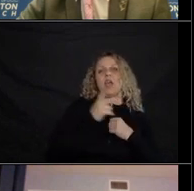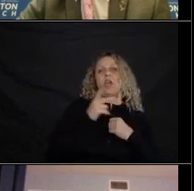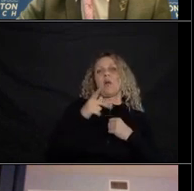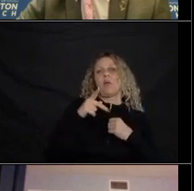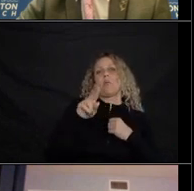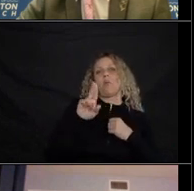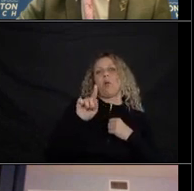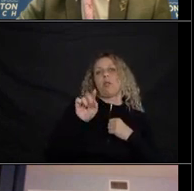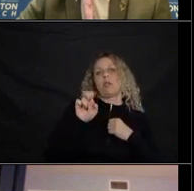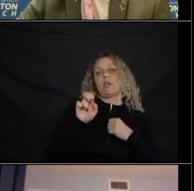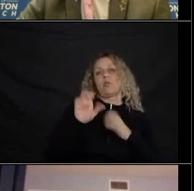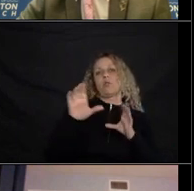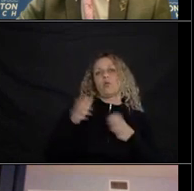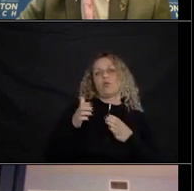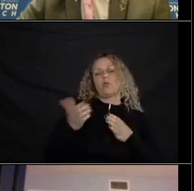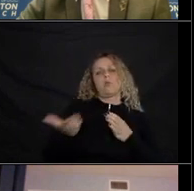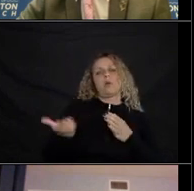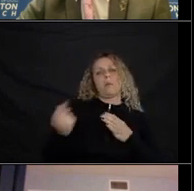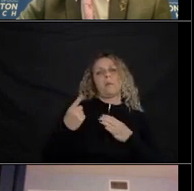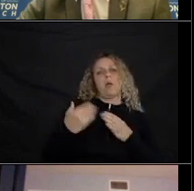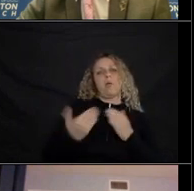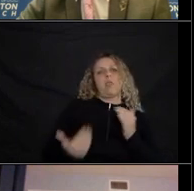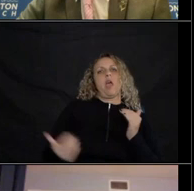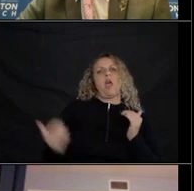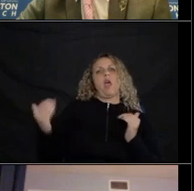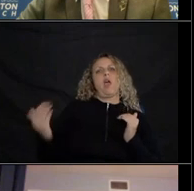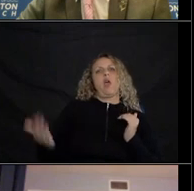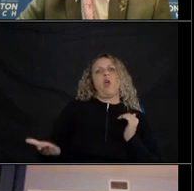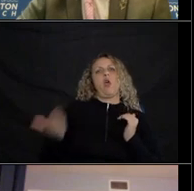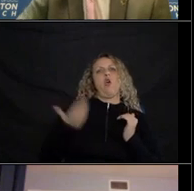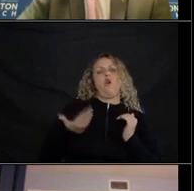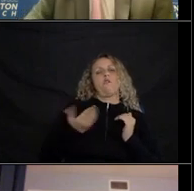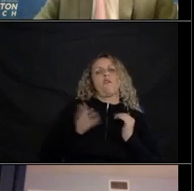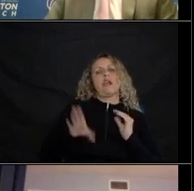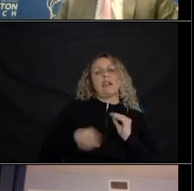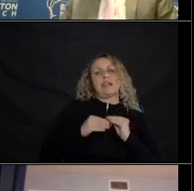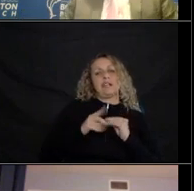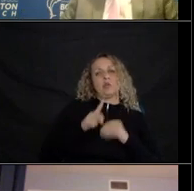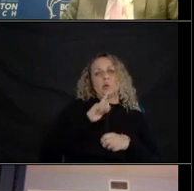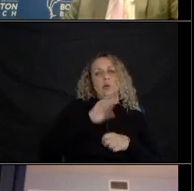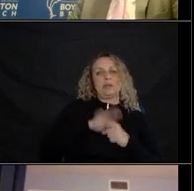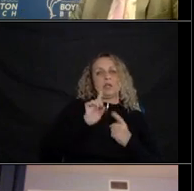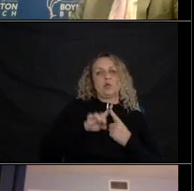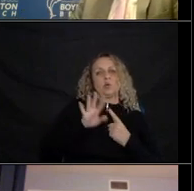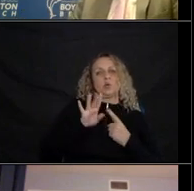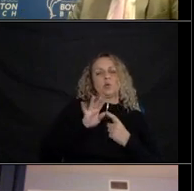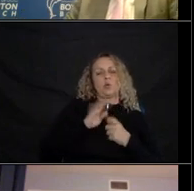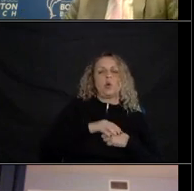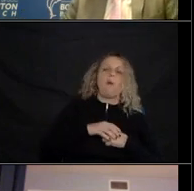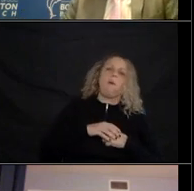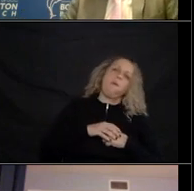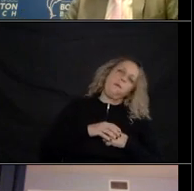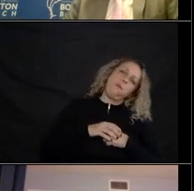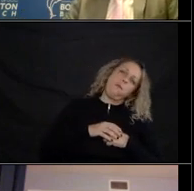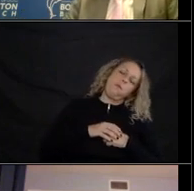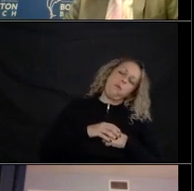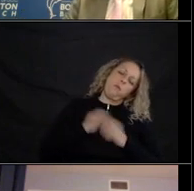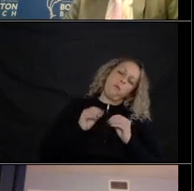with a higher offer, in addition also committing to